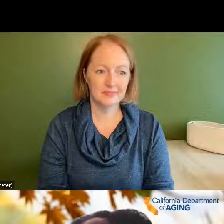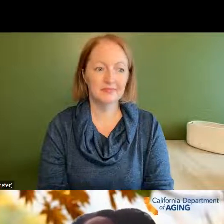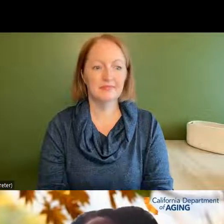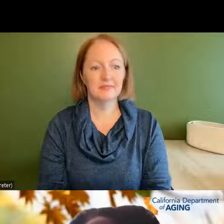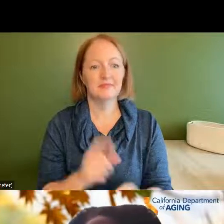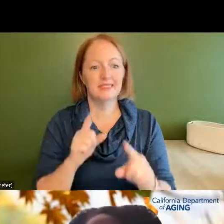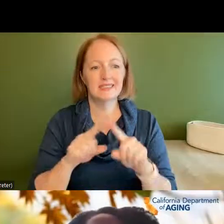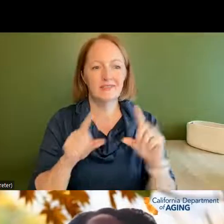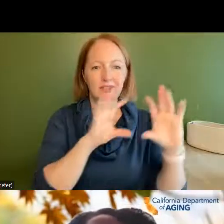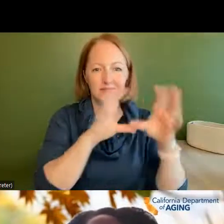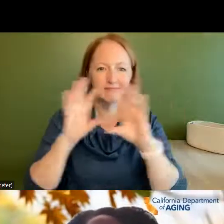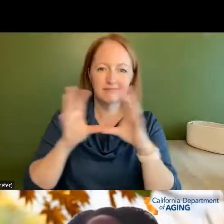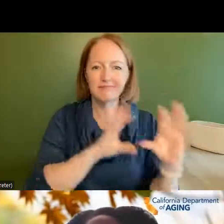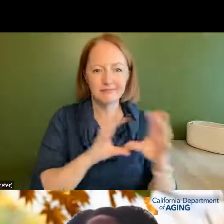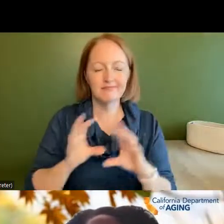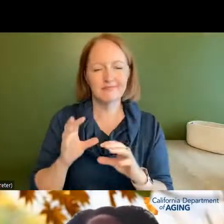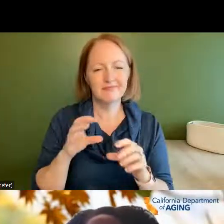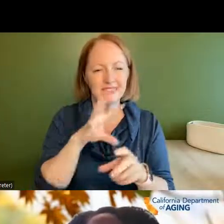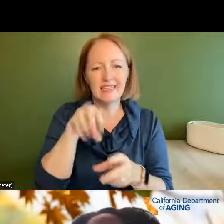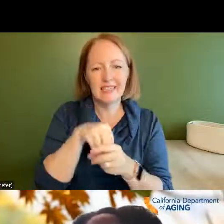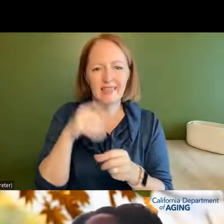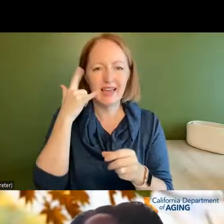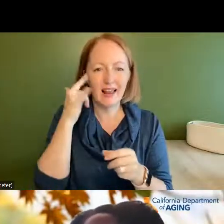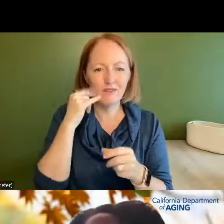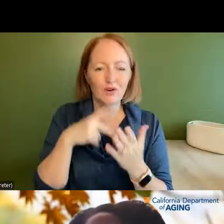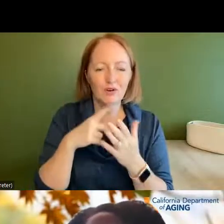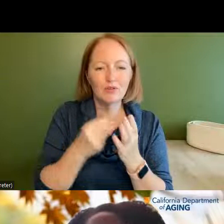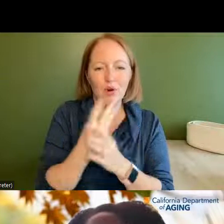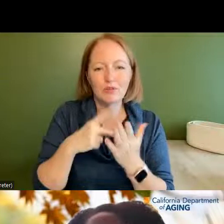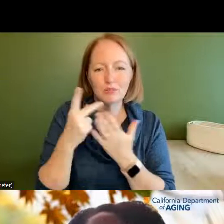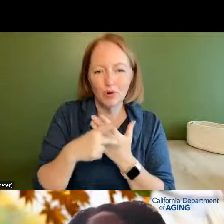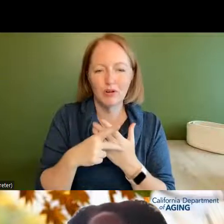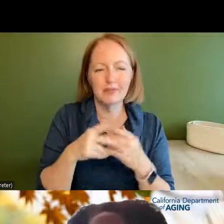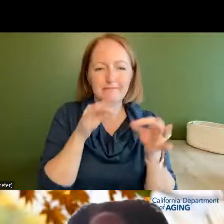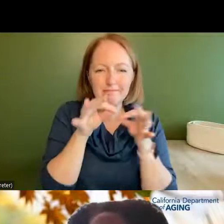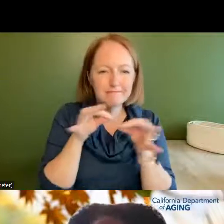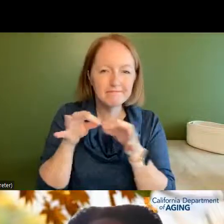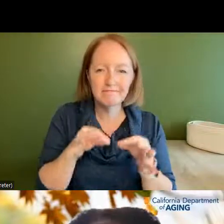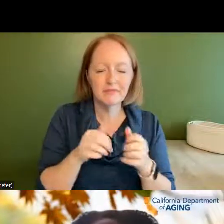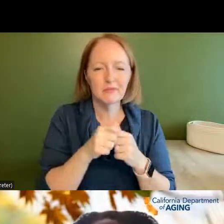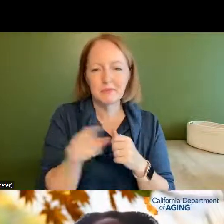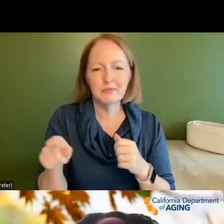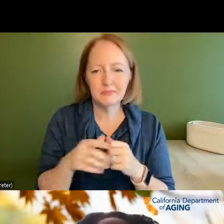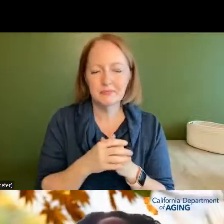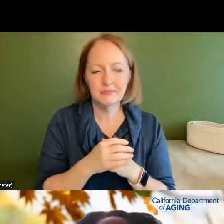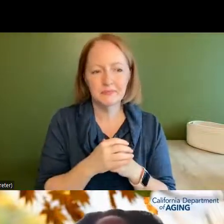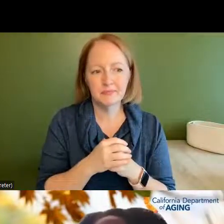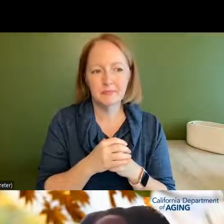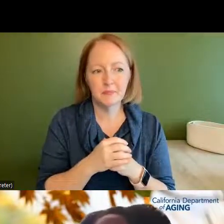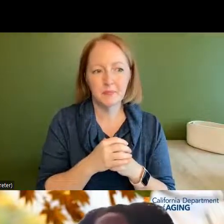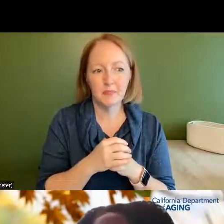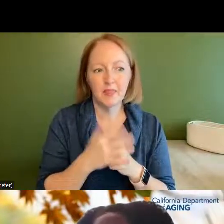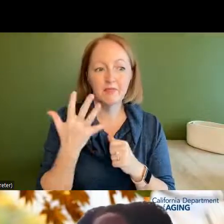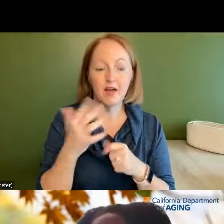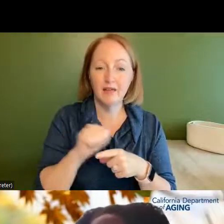different components of the California GROWS program and talk about those a bit with you all. I'll start with the